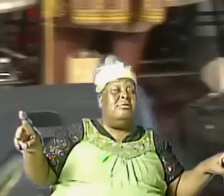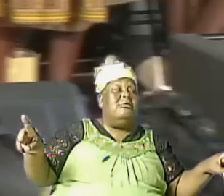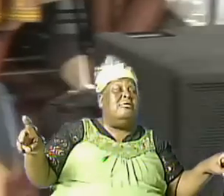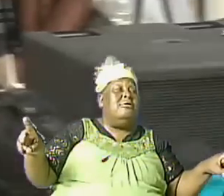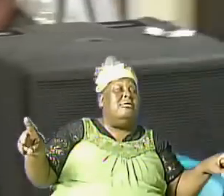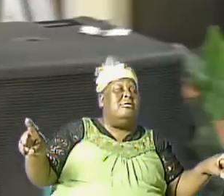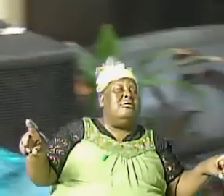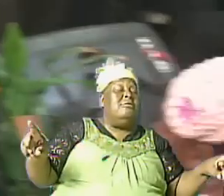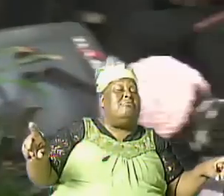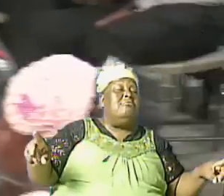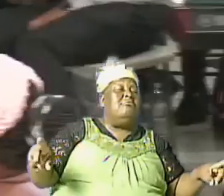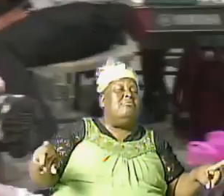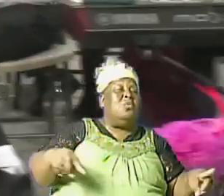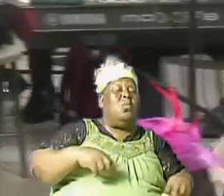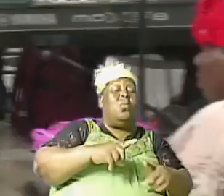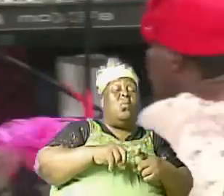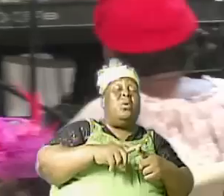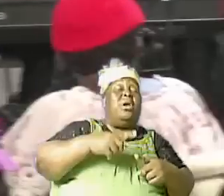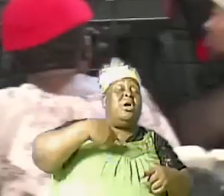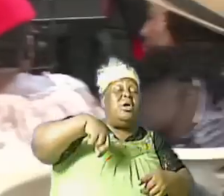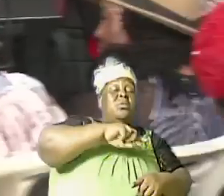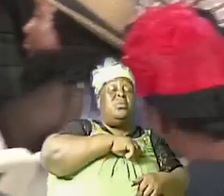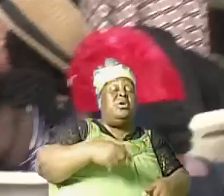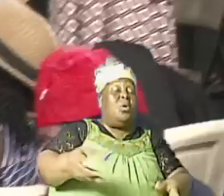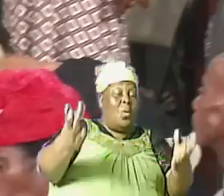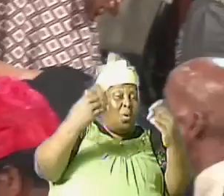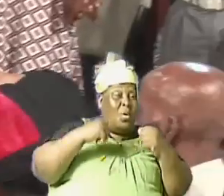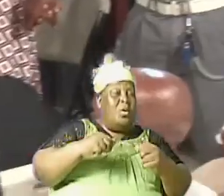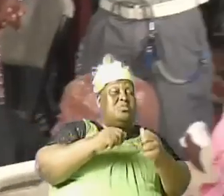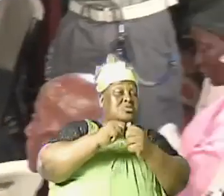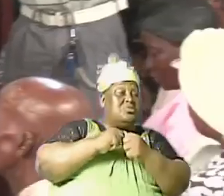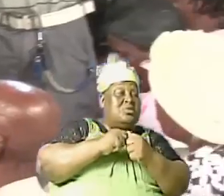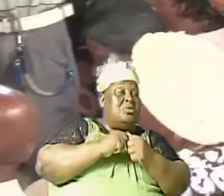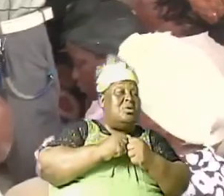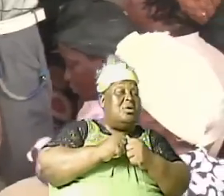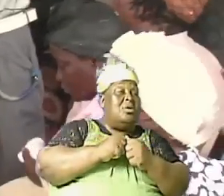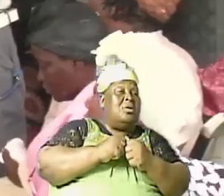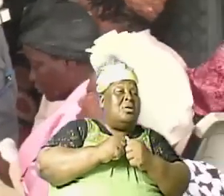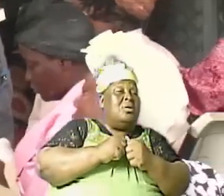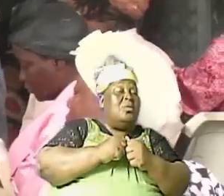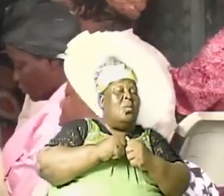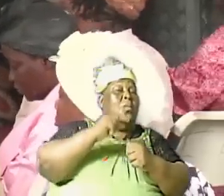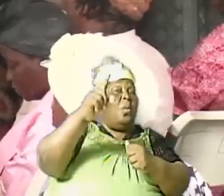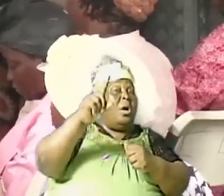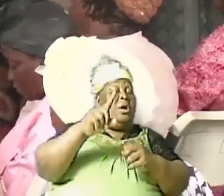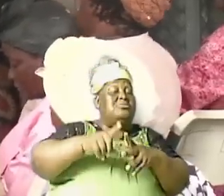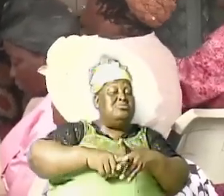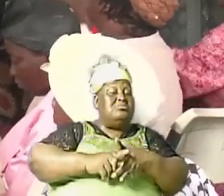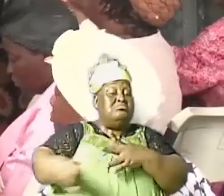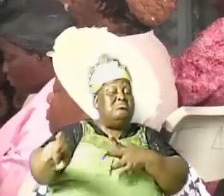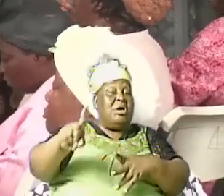the Bible said, when we come together, one shall chase